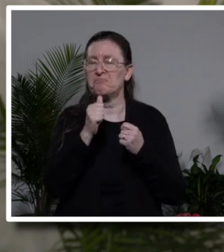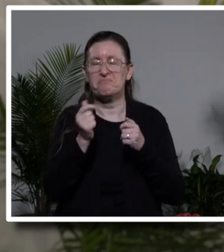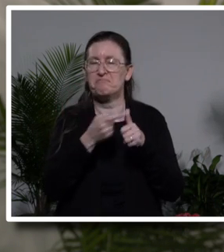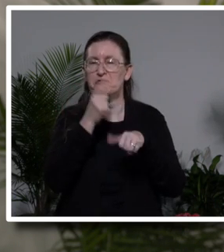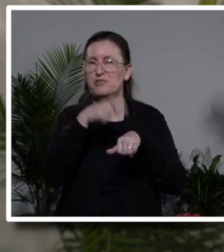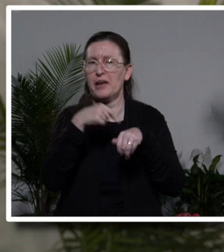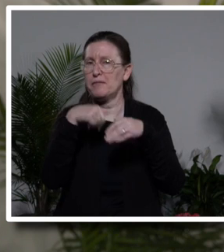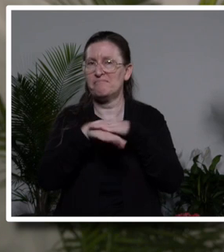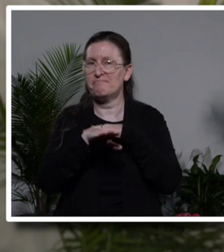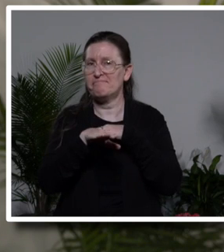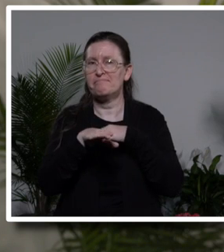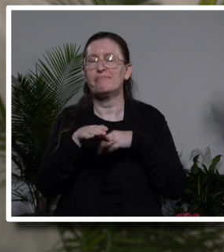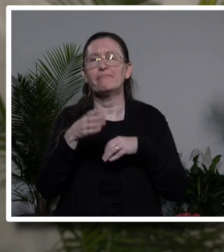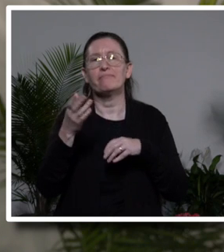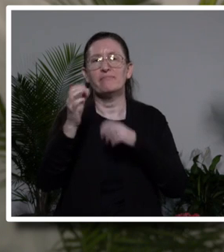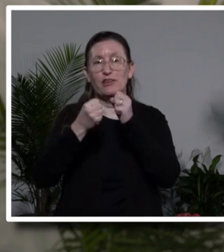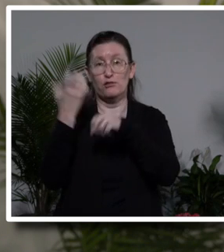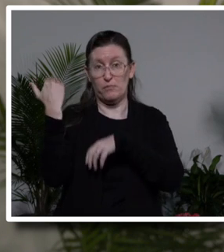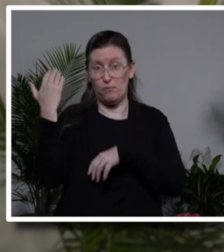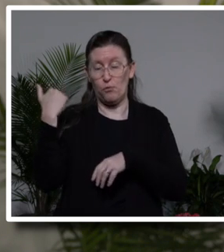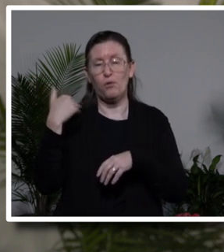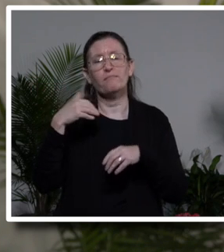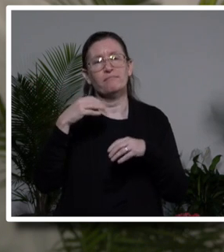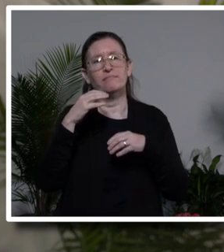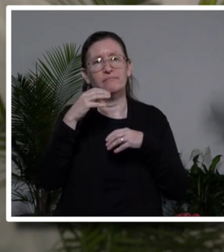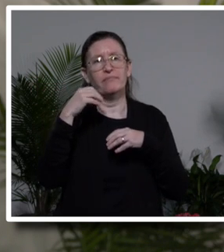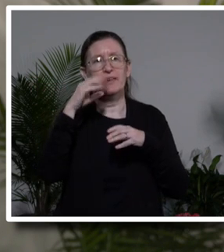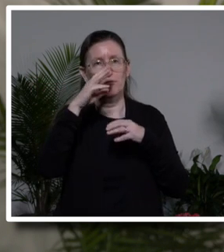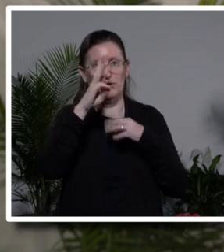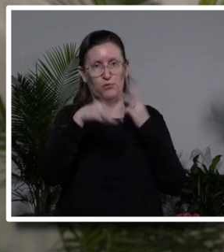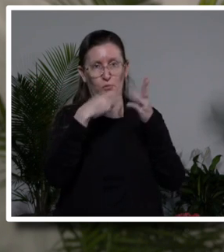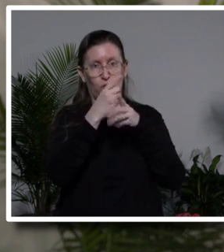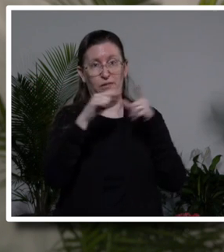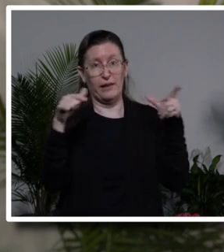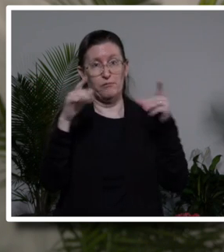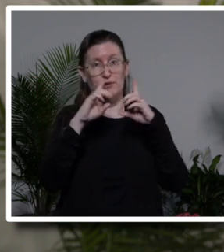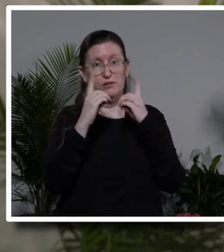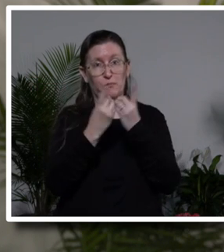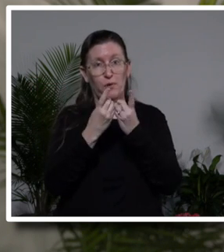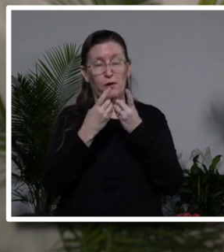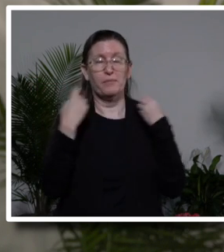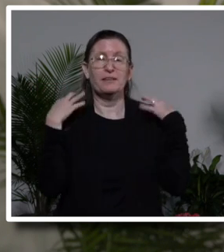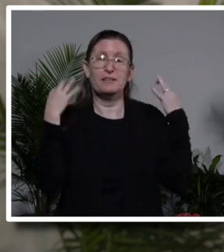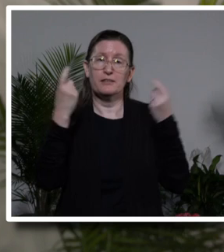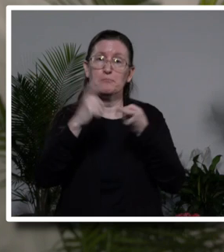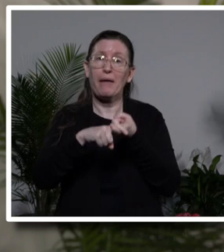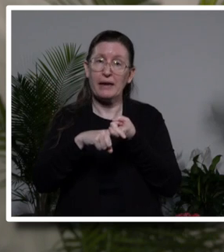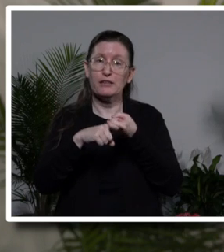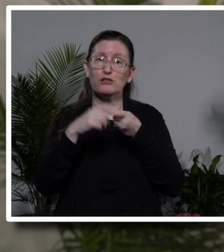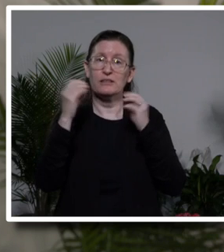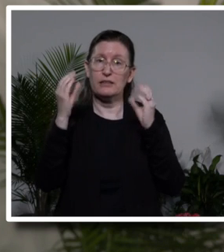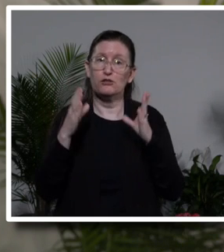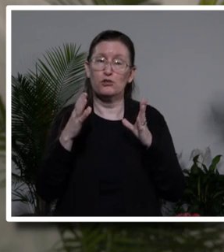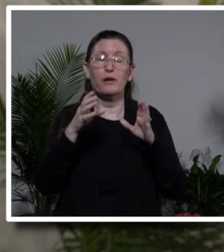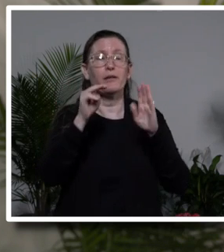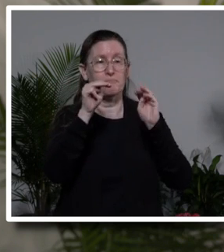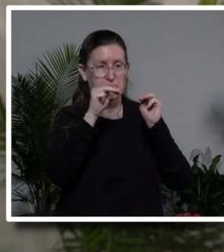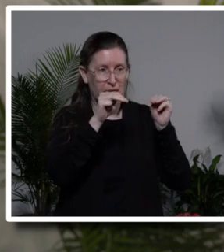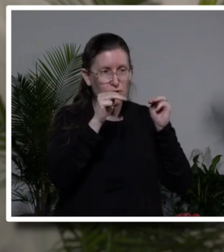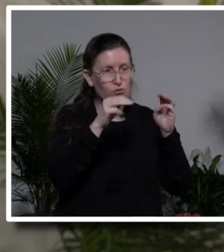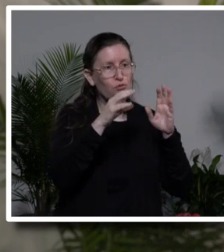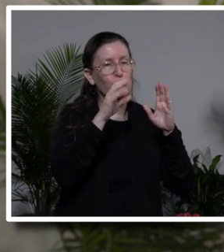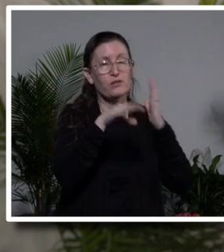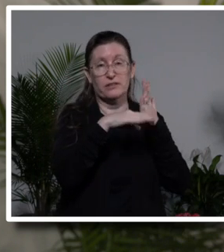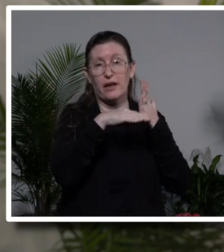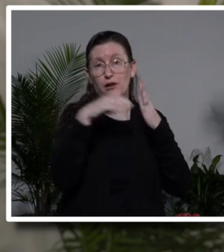to the halls of North High. Years prior, he was a member of the World Languages Department as a Spanish teacher and also served as a mentor